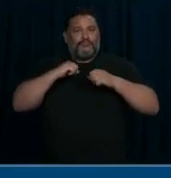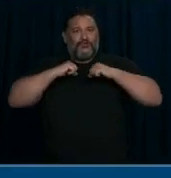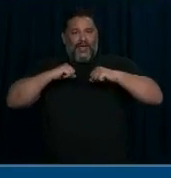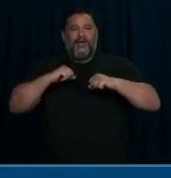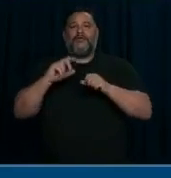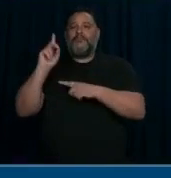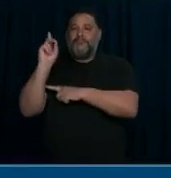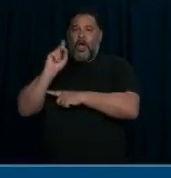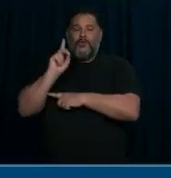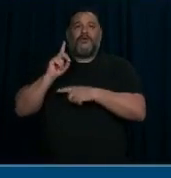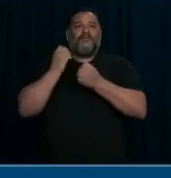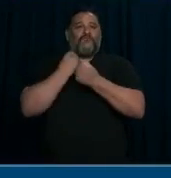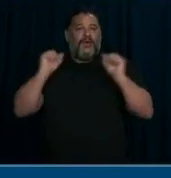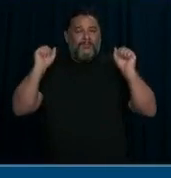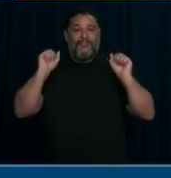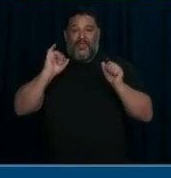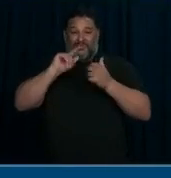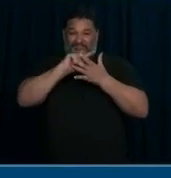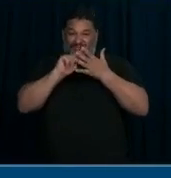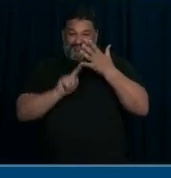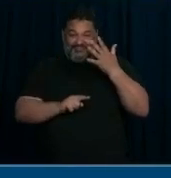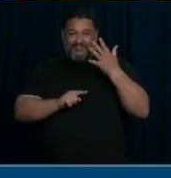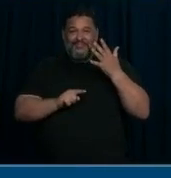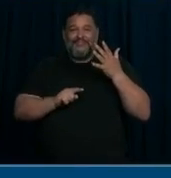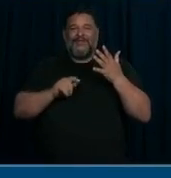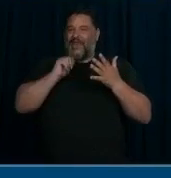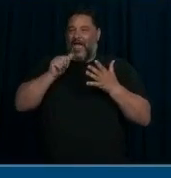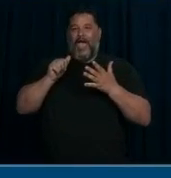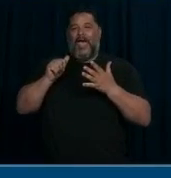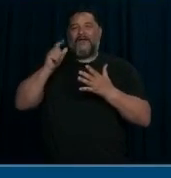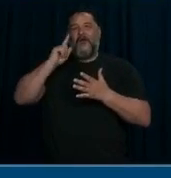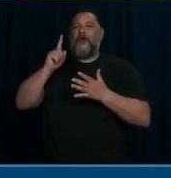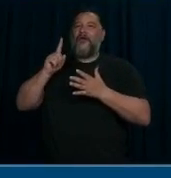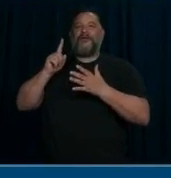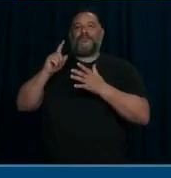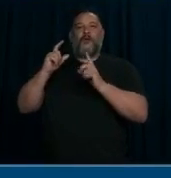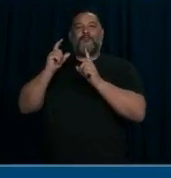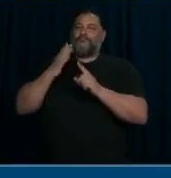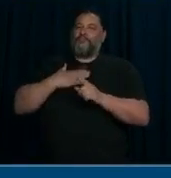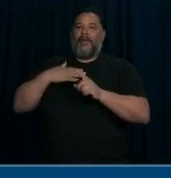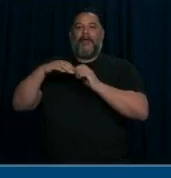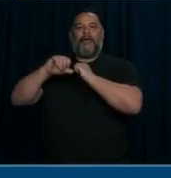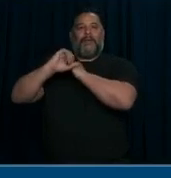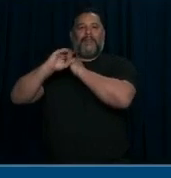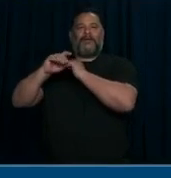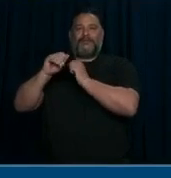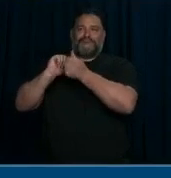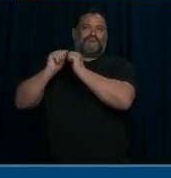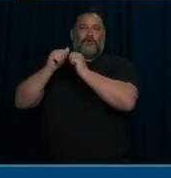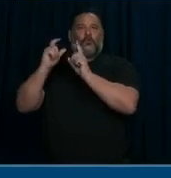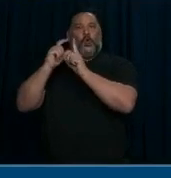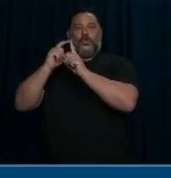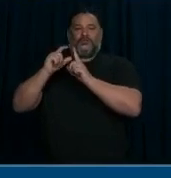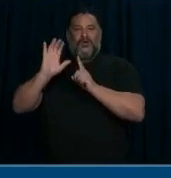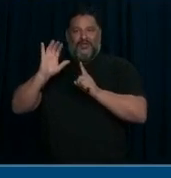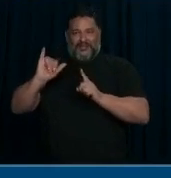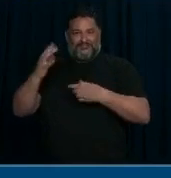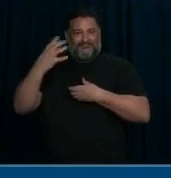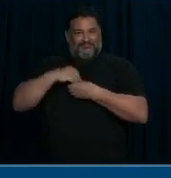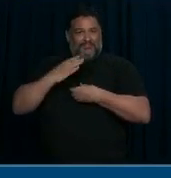and freedom. For me, these aren't the words of a campaign, they've been the work of my life. And they're personal to